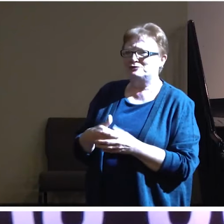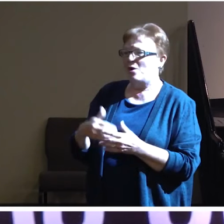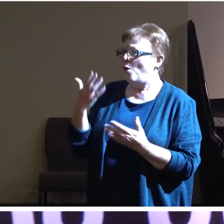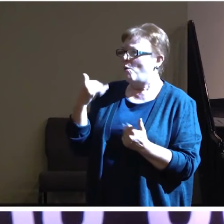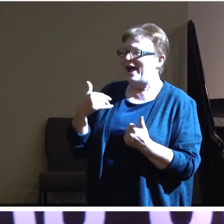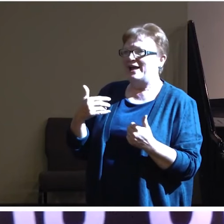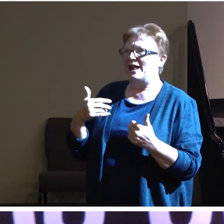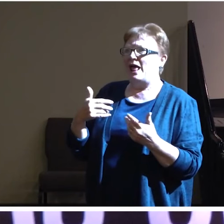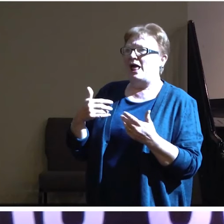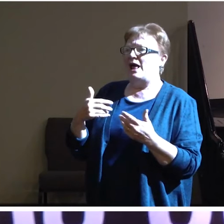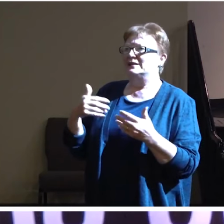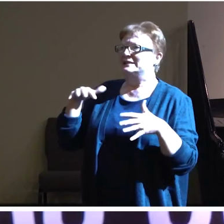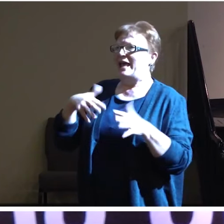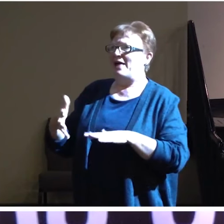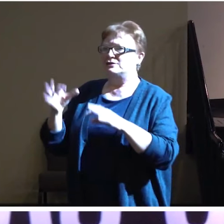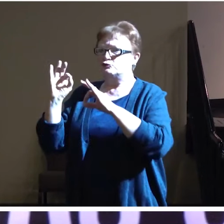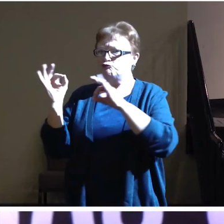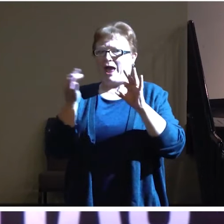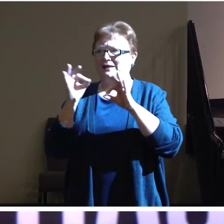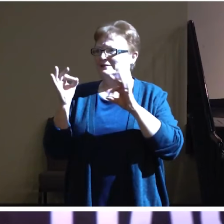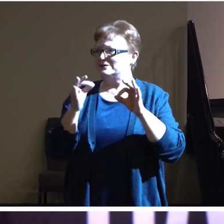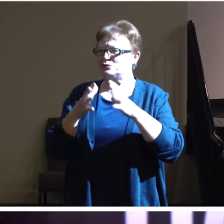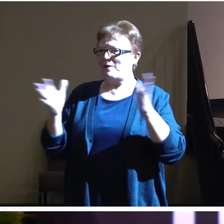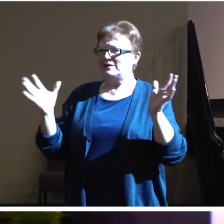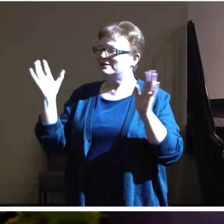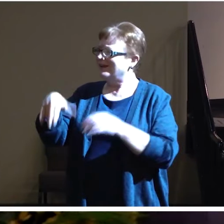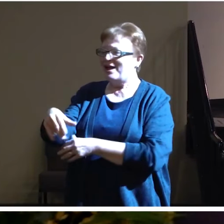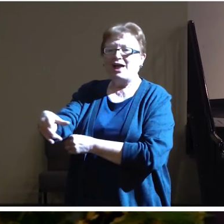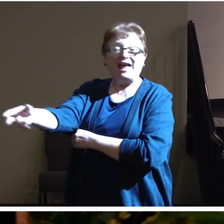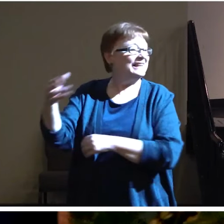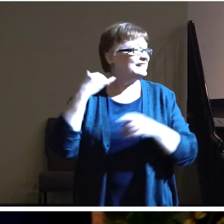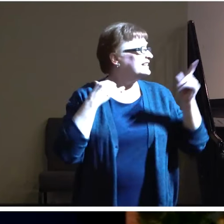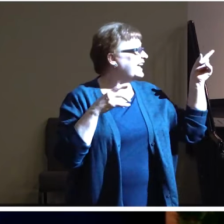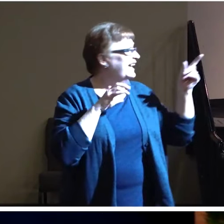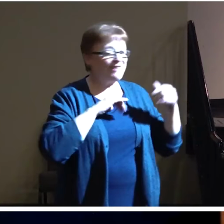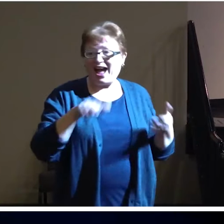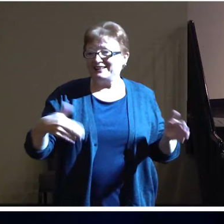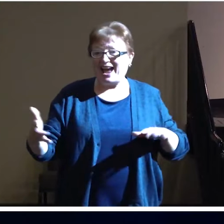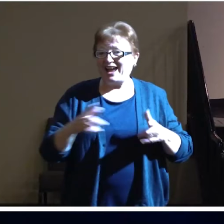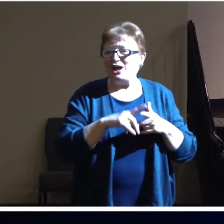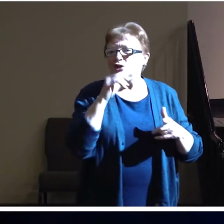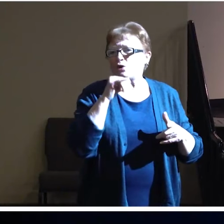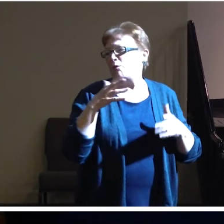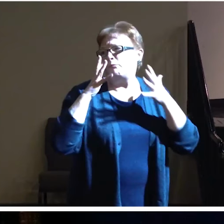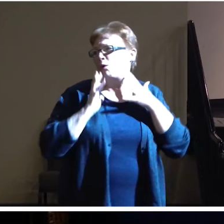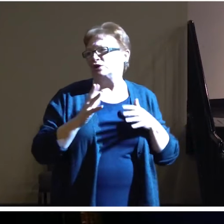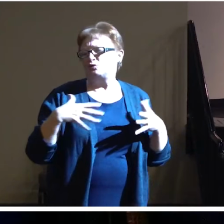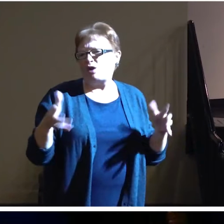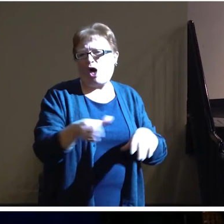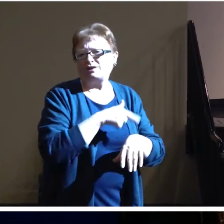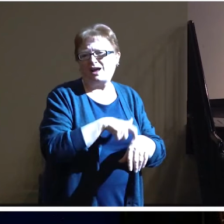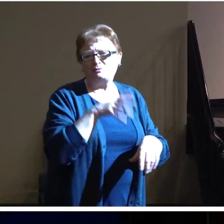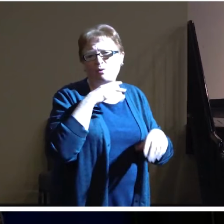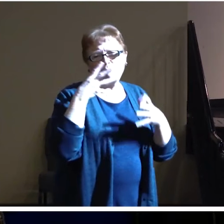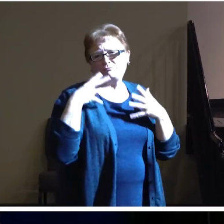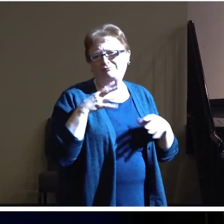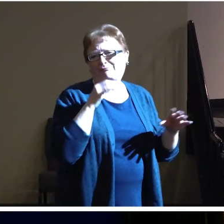allow it to distract us so much? Folks, when I die, don't mourn for too long. Please don't mourn for too long.